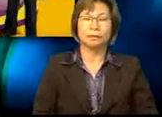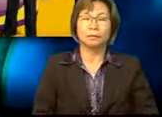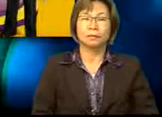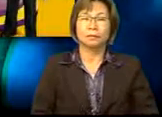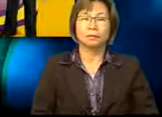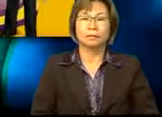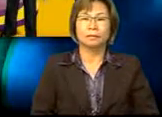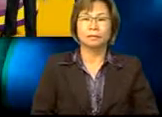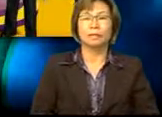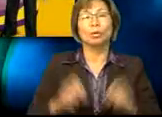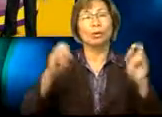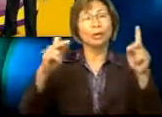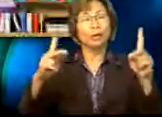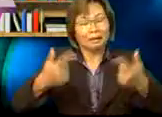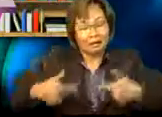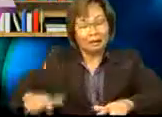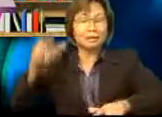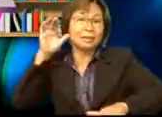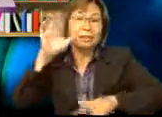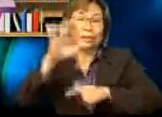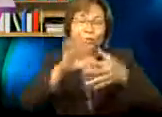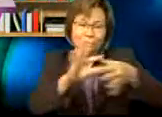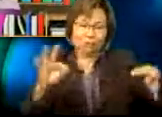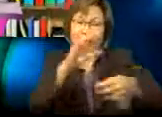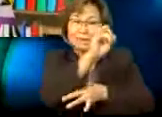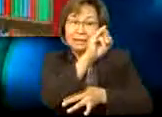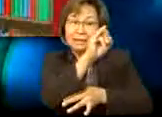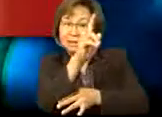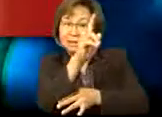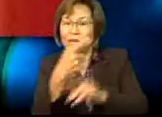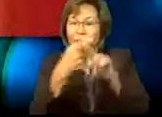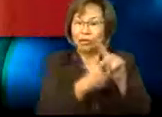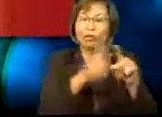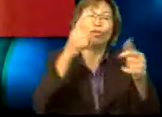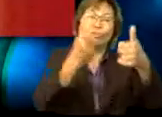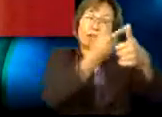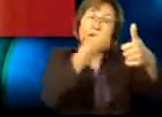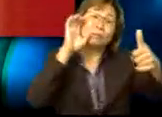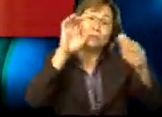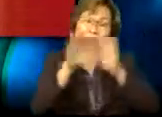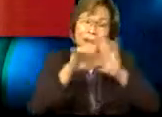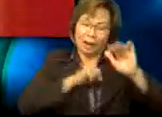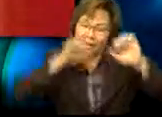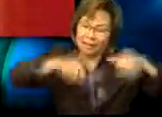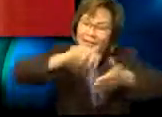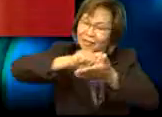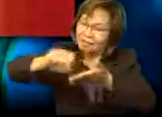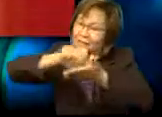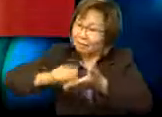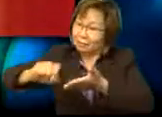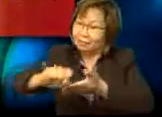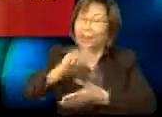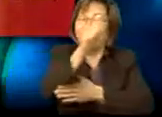Okay, let's hear your sentences, Siti. From the first picture, I can write, Amin is